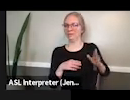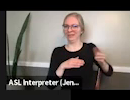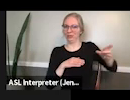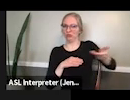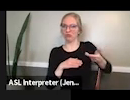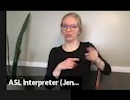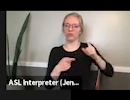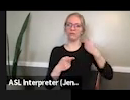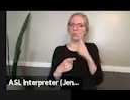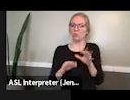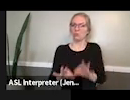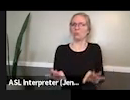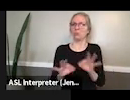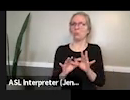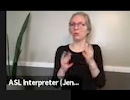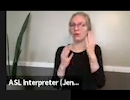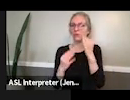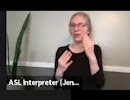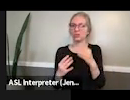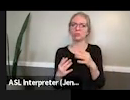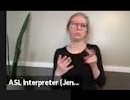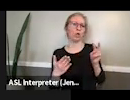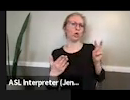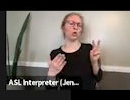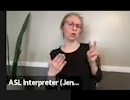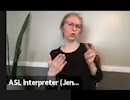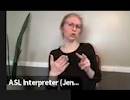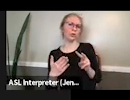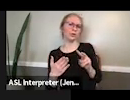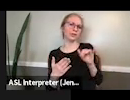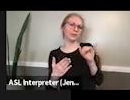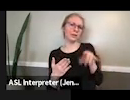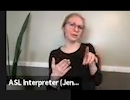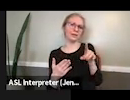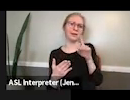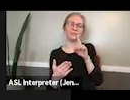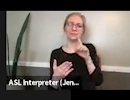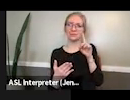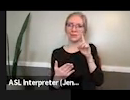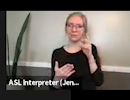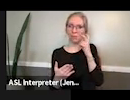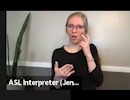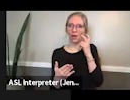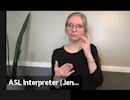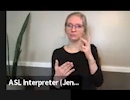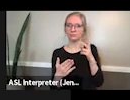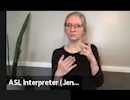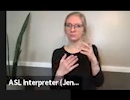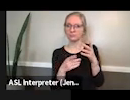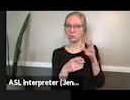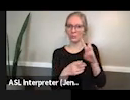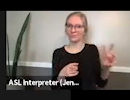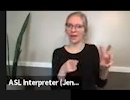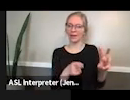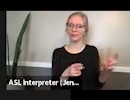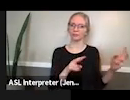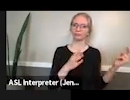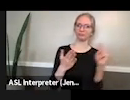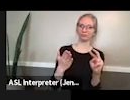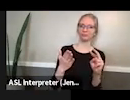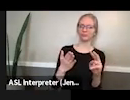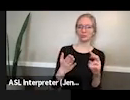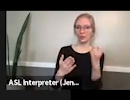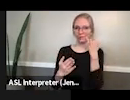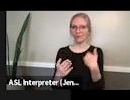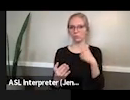information, but check out the Indiana Deafblind Project website and contact Lisa if you have questions, and we're gonna target